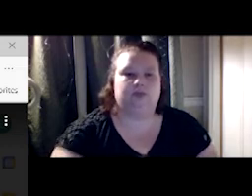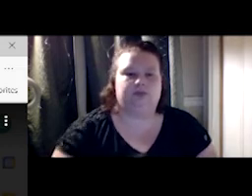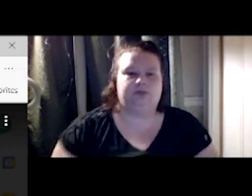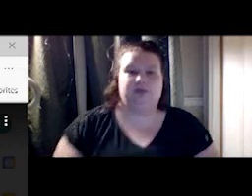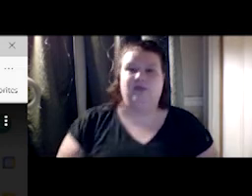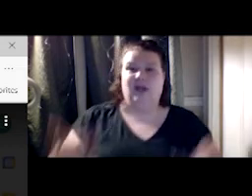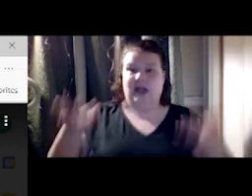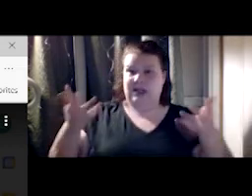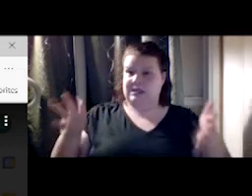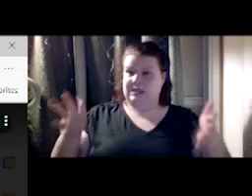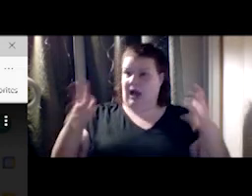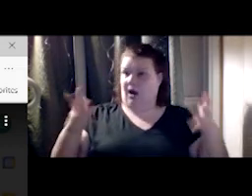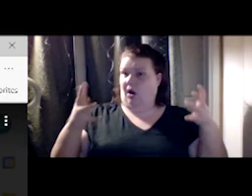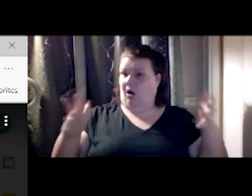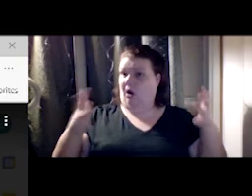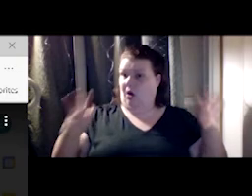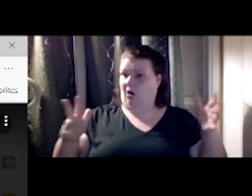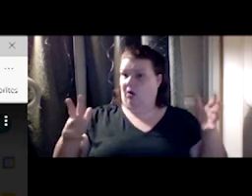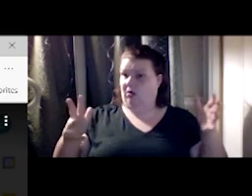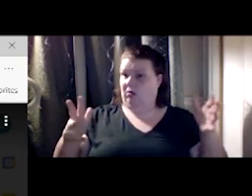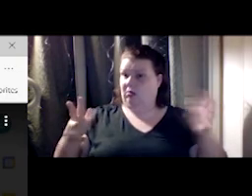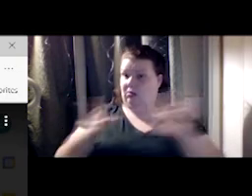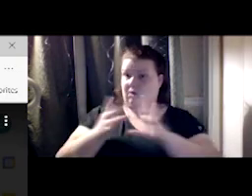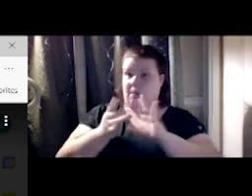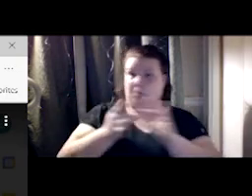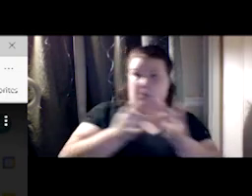Is that all of us? Did you guys all speak already?